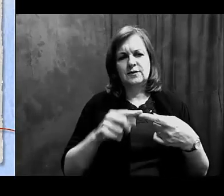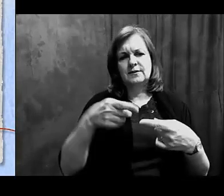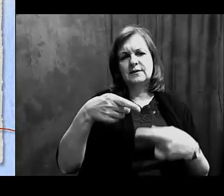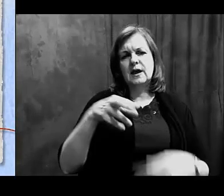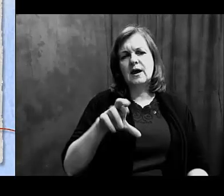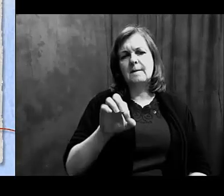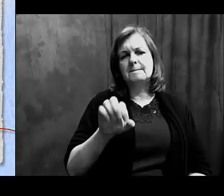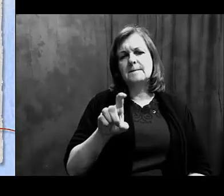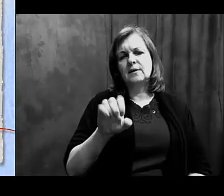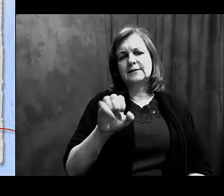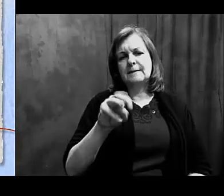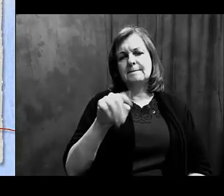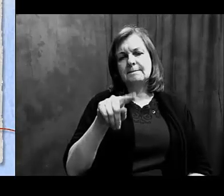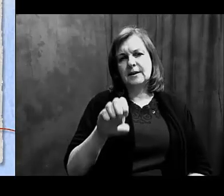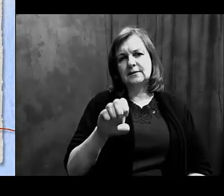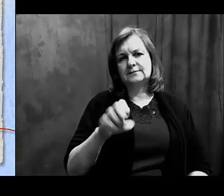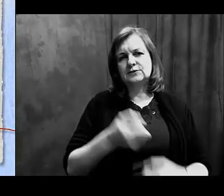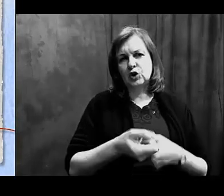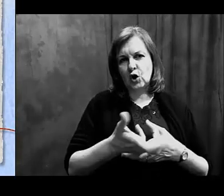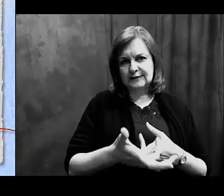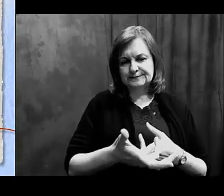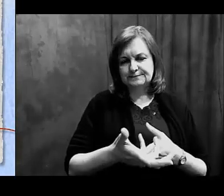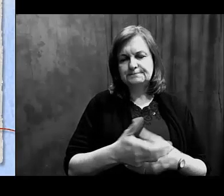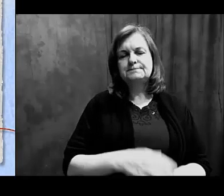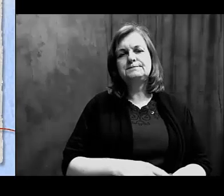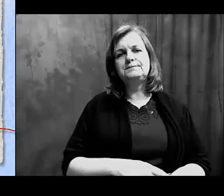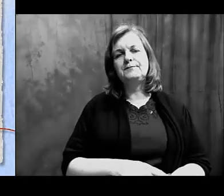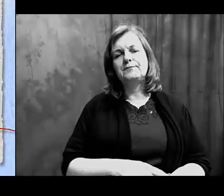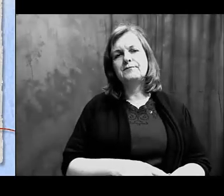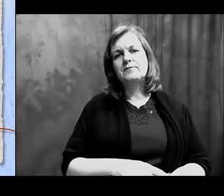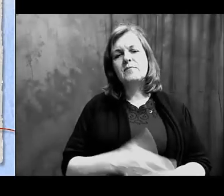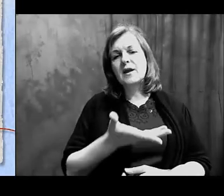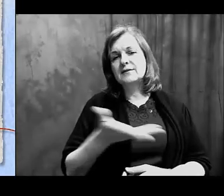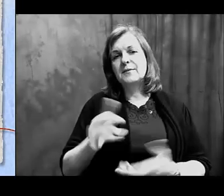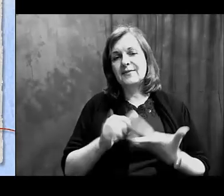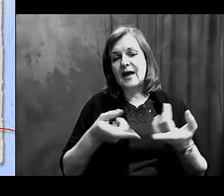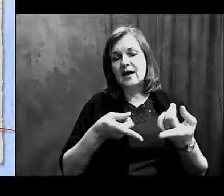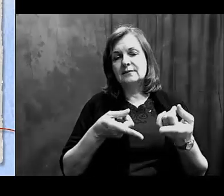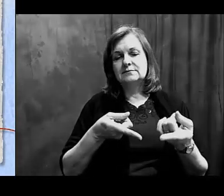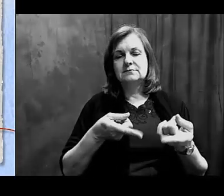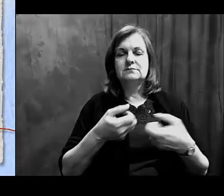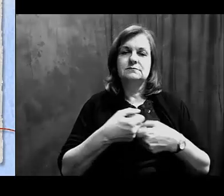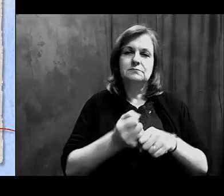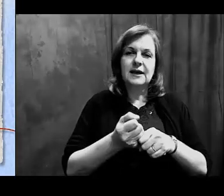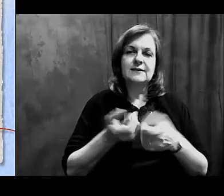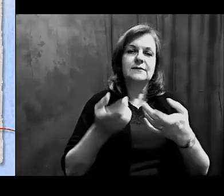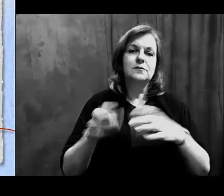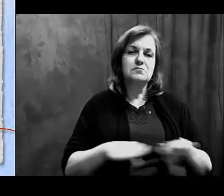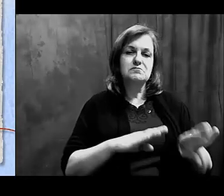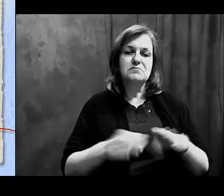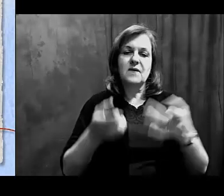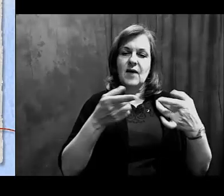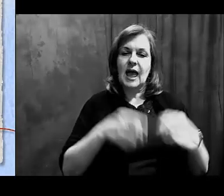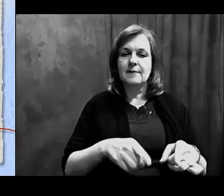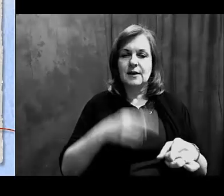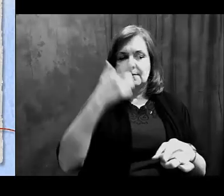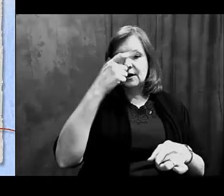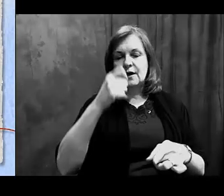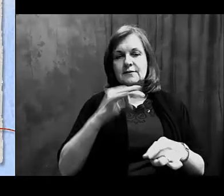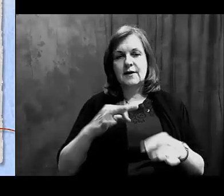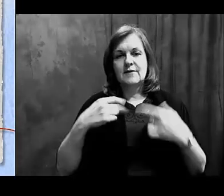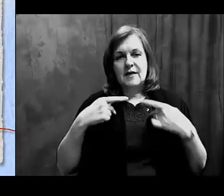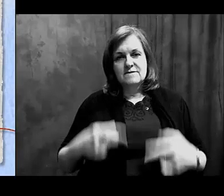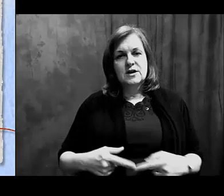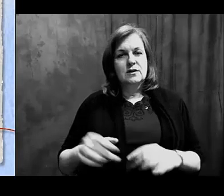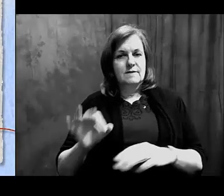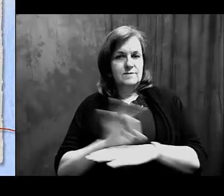call proximate. So this is something that is going to cause the behavior to occur because of some sort of function of the